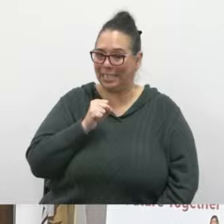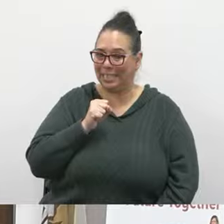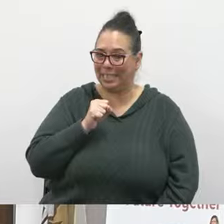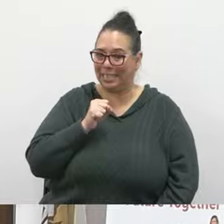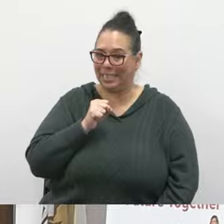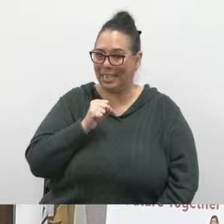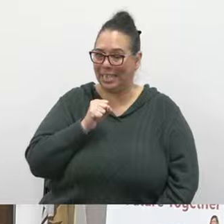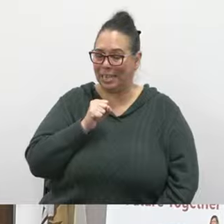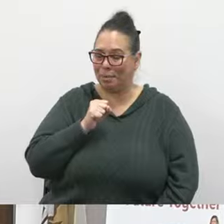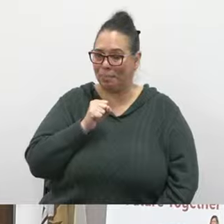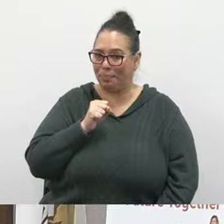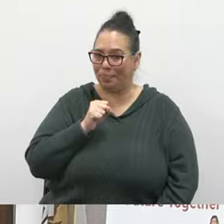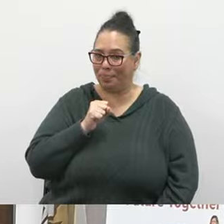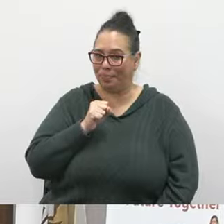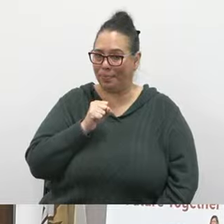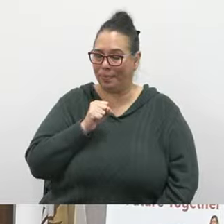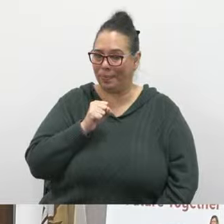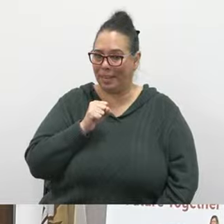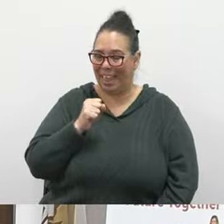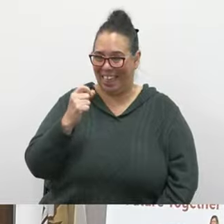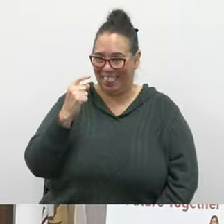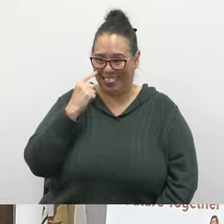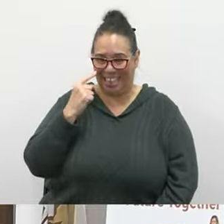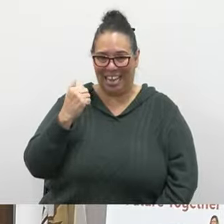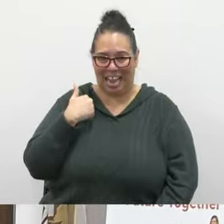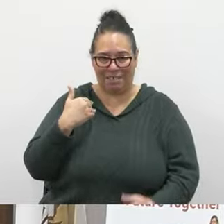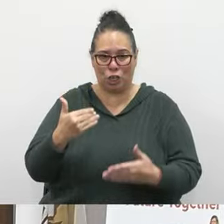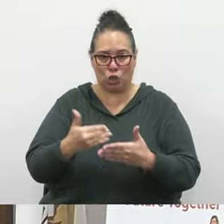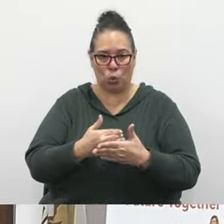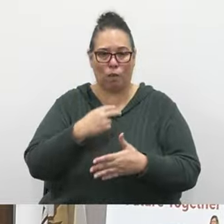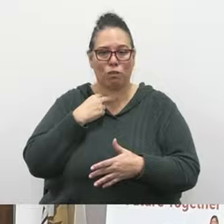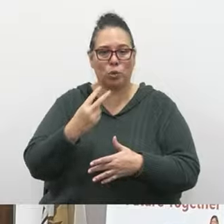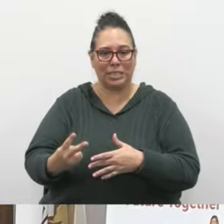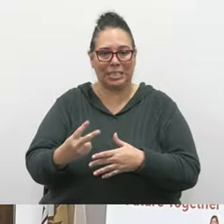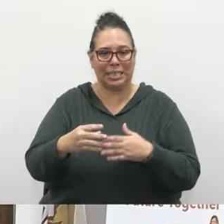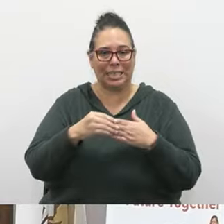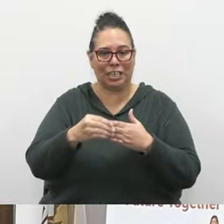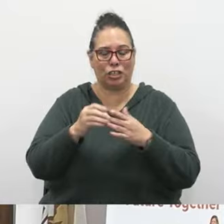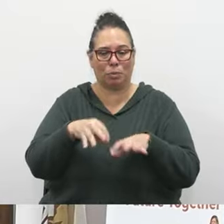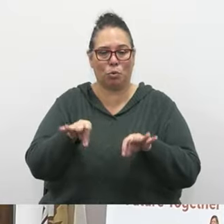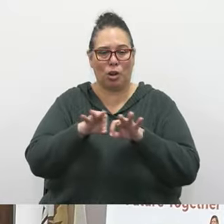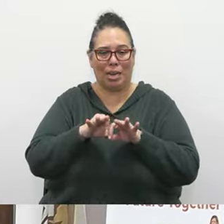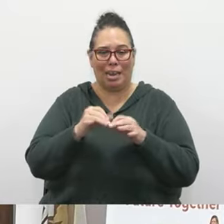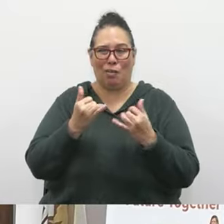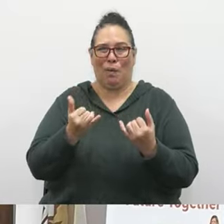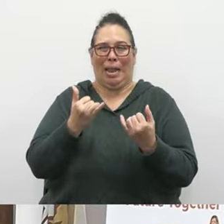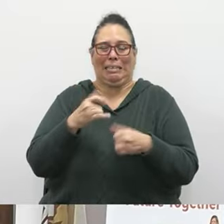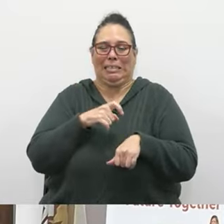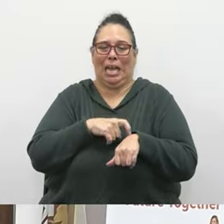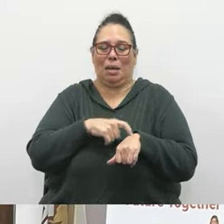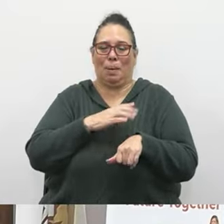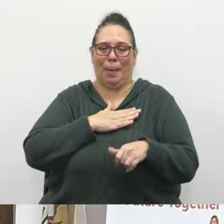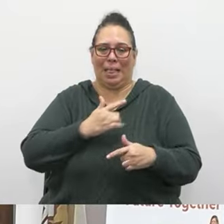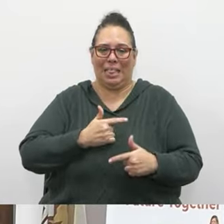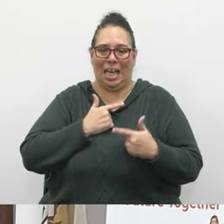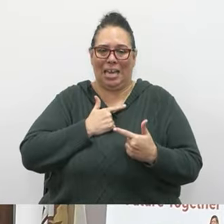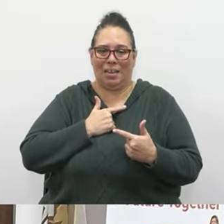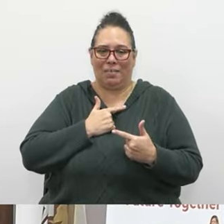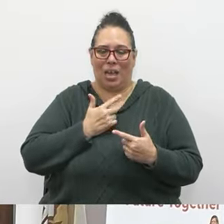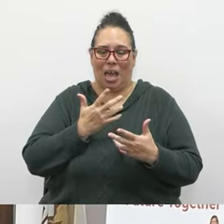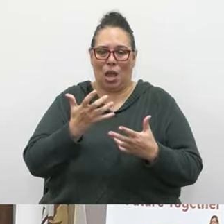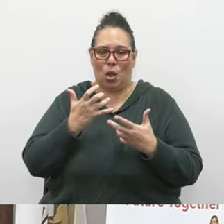do think that having new voices in leadership is important. I think at this time in my life, though I would like to be a